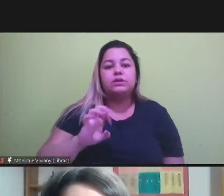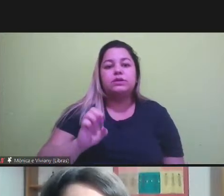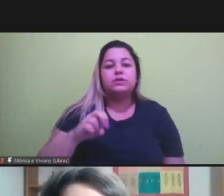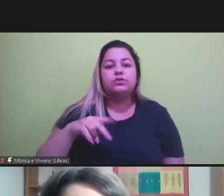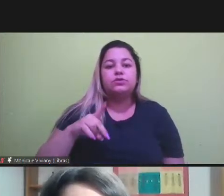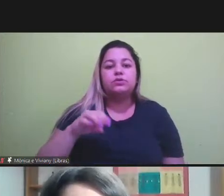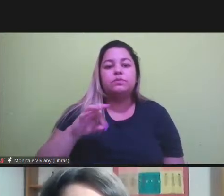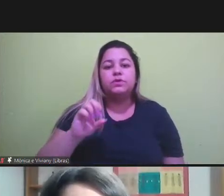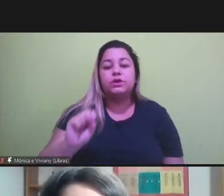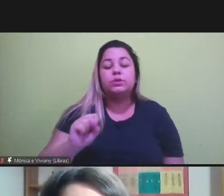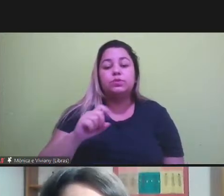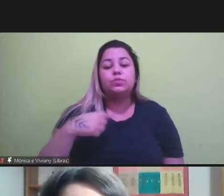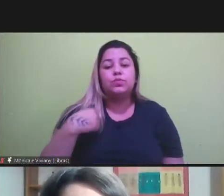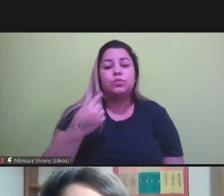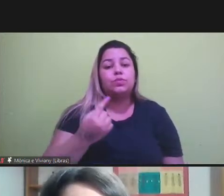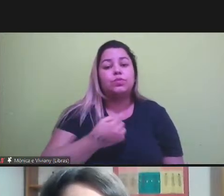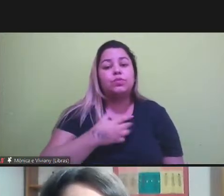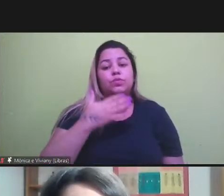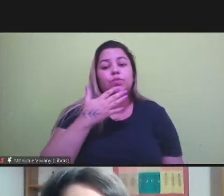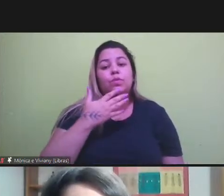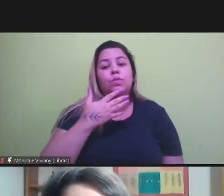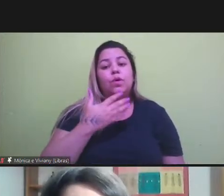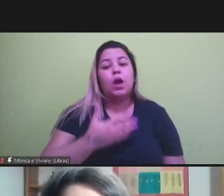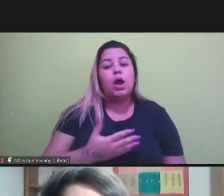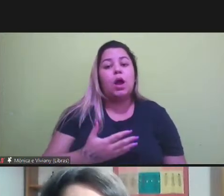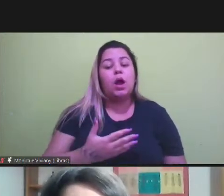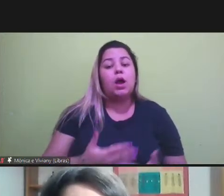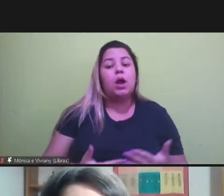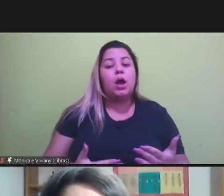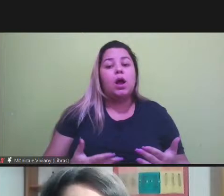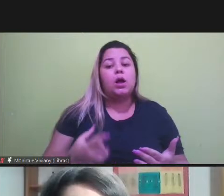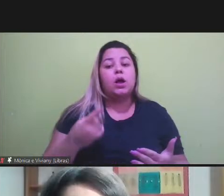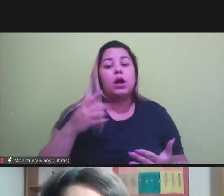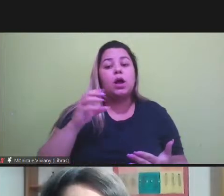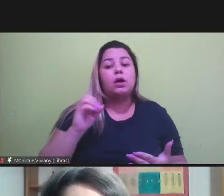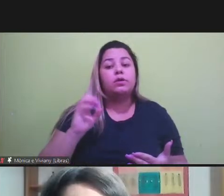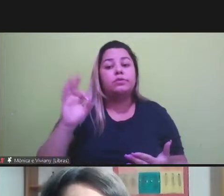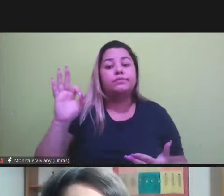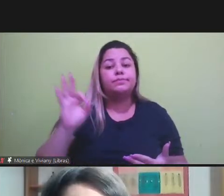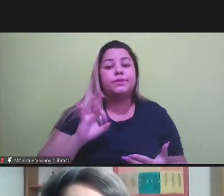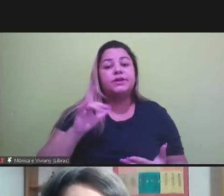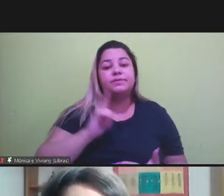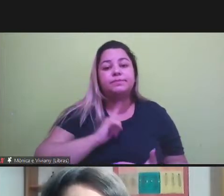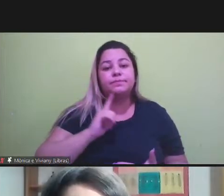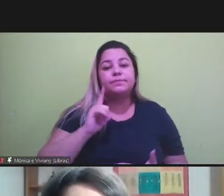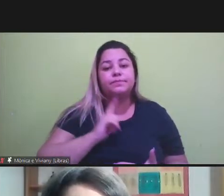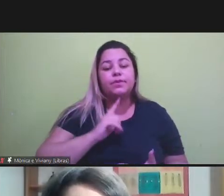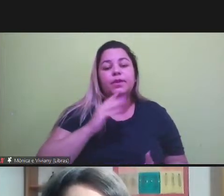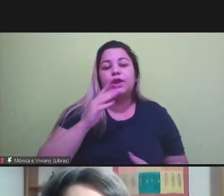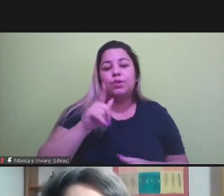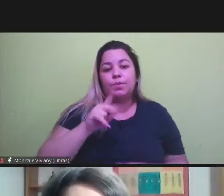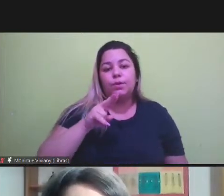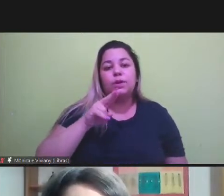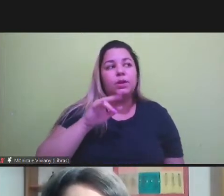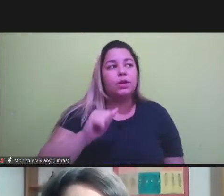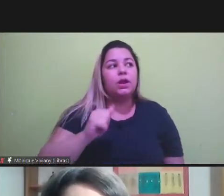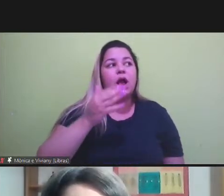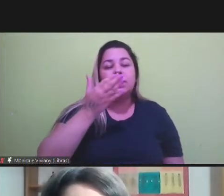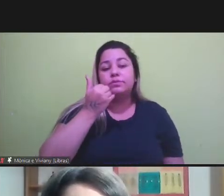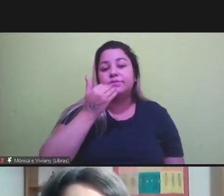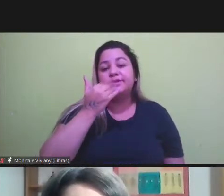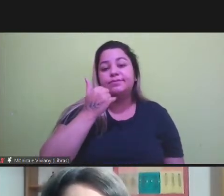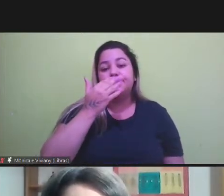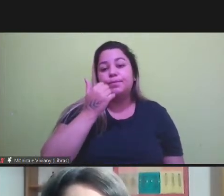sound. Oh, sorry. Then we did the distribution of 100%. They have the food